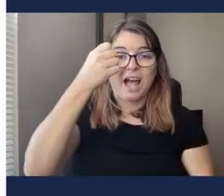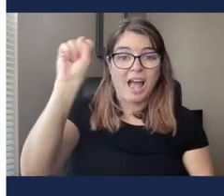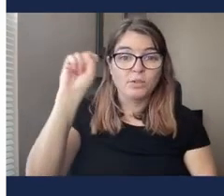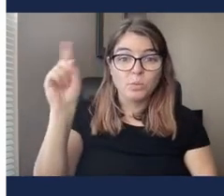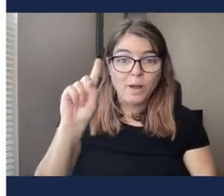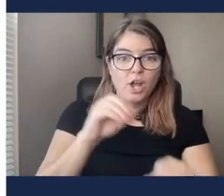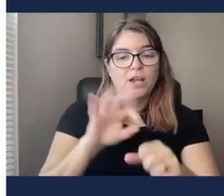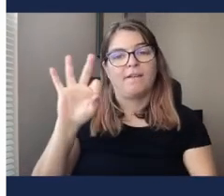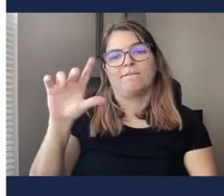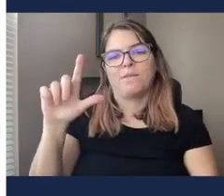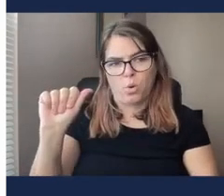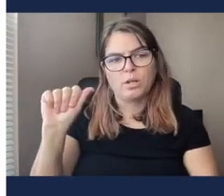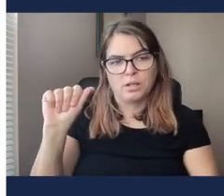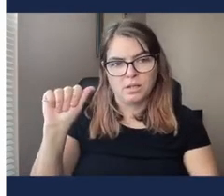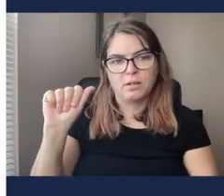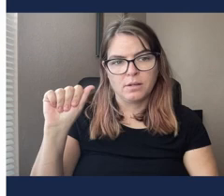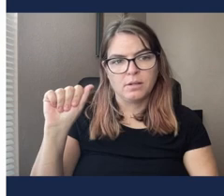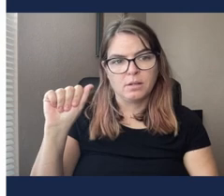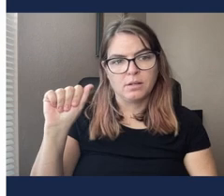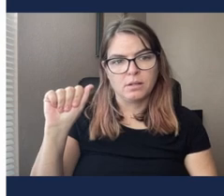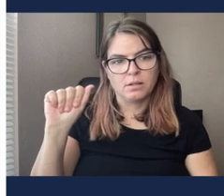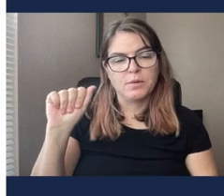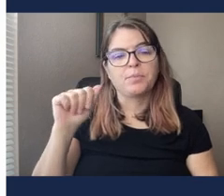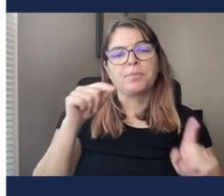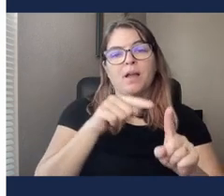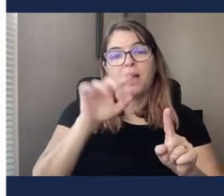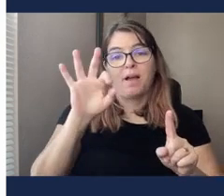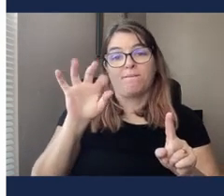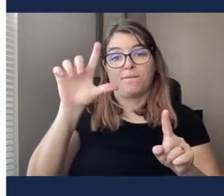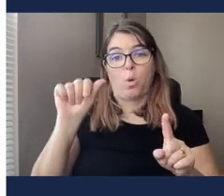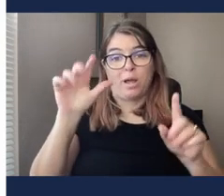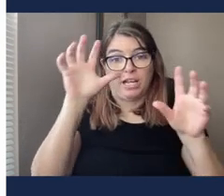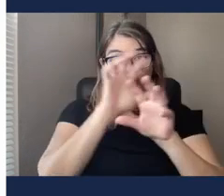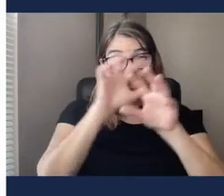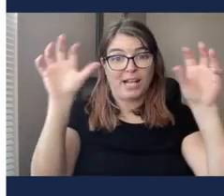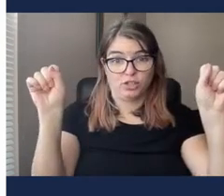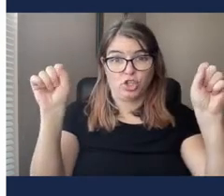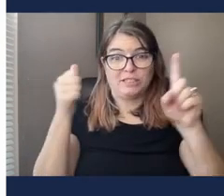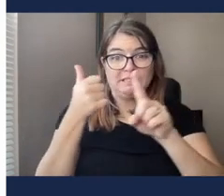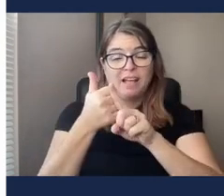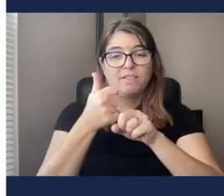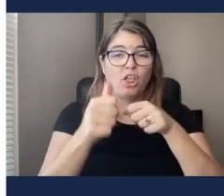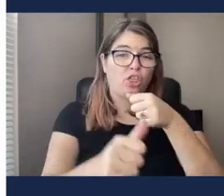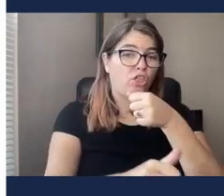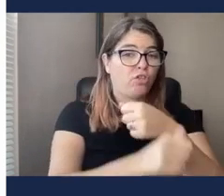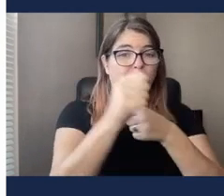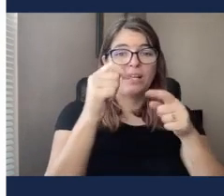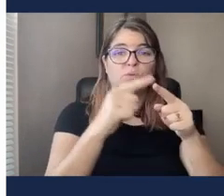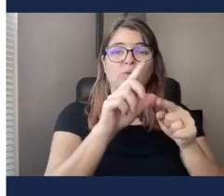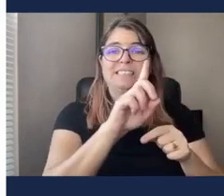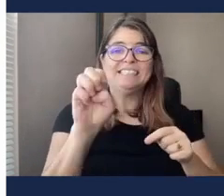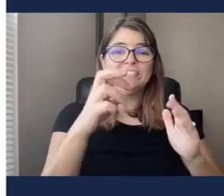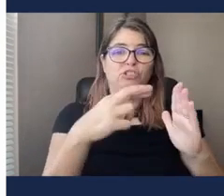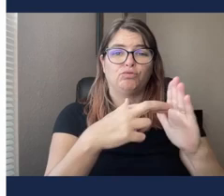Florida, where the Florida Chancellor threatened to deregister local chapters